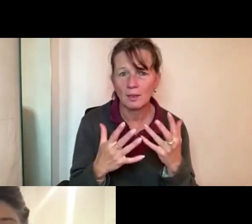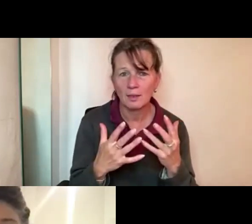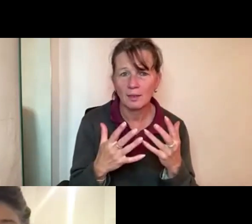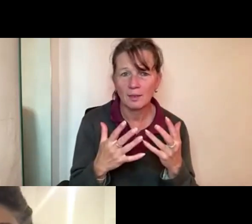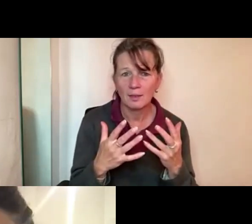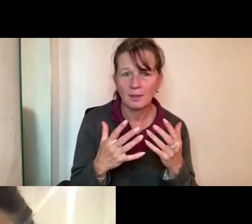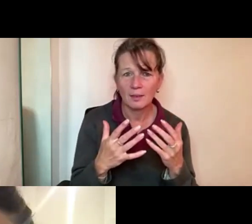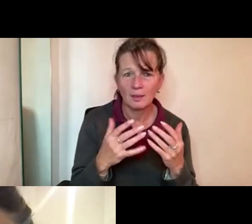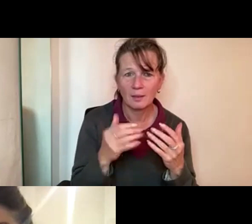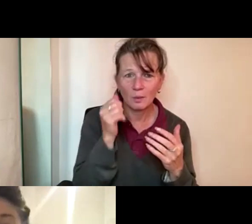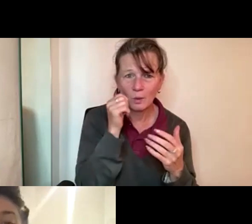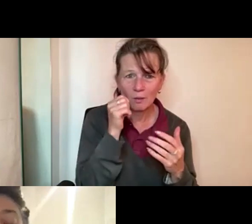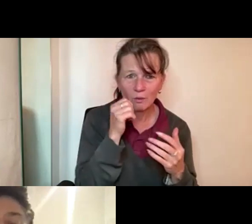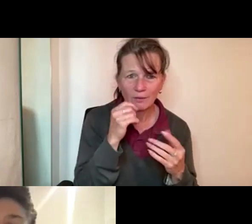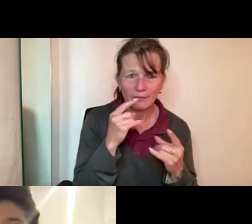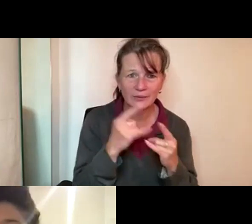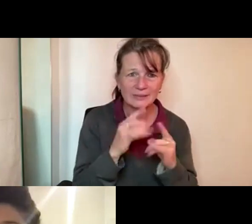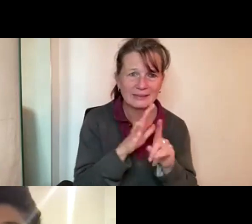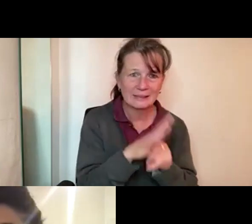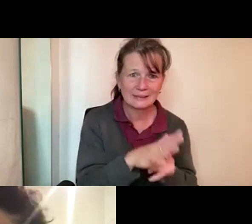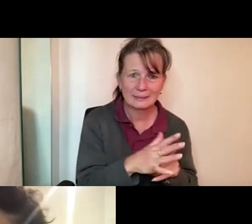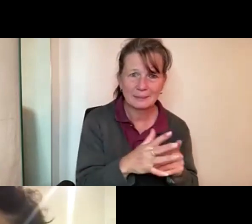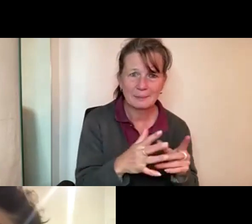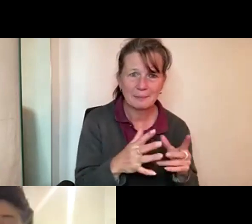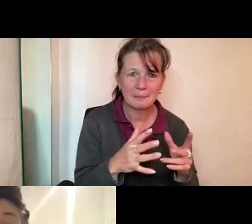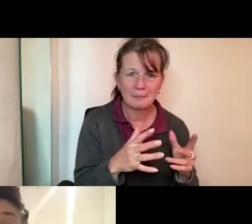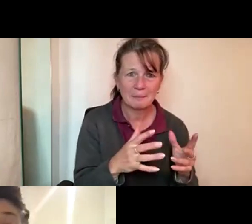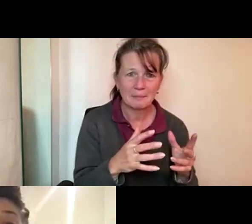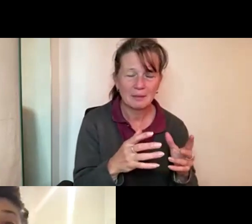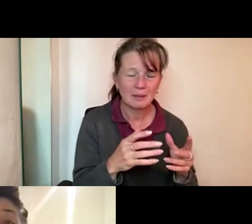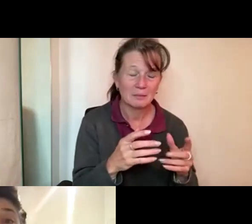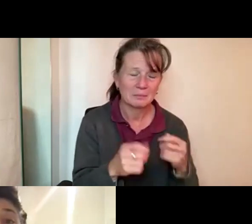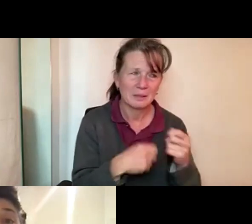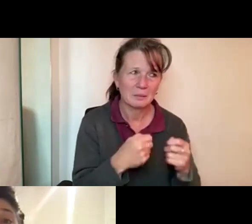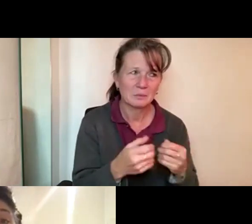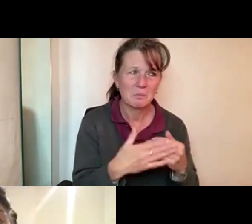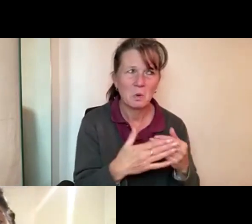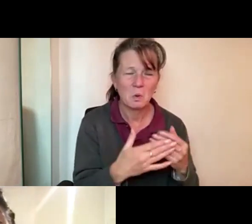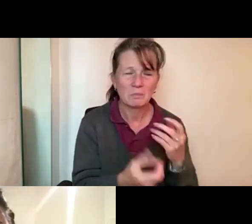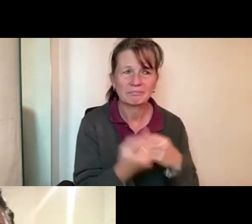the level of sexism accepted. I guess it comes with age.